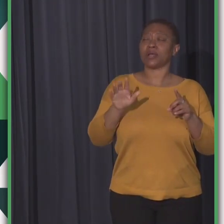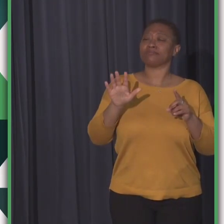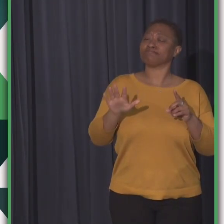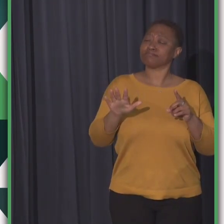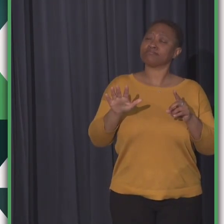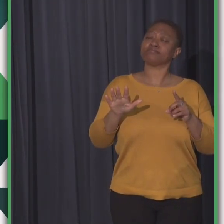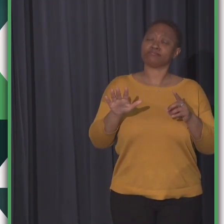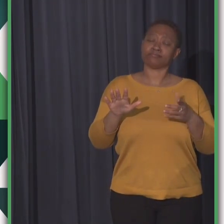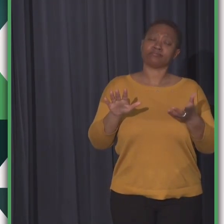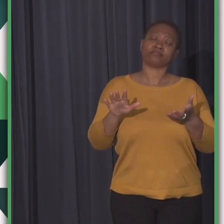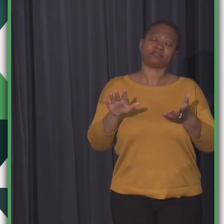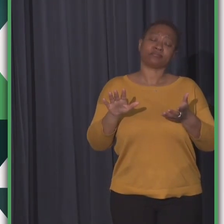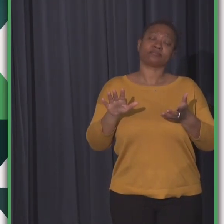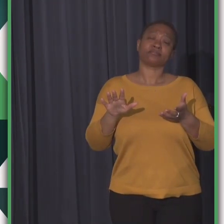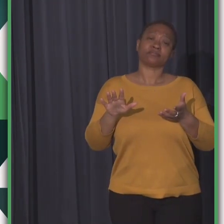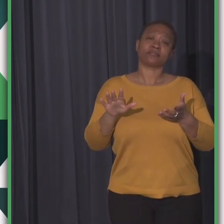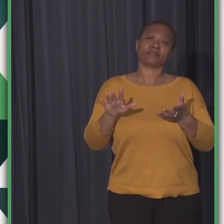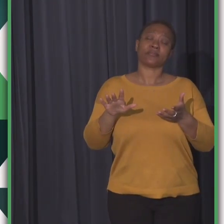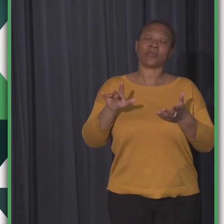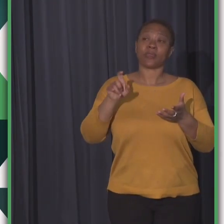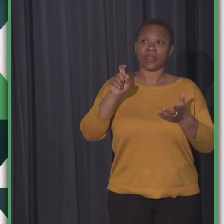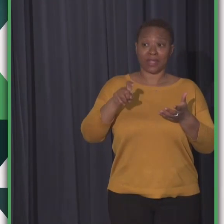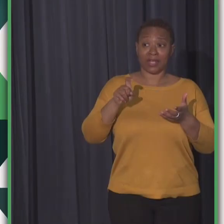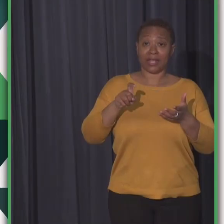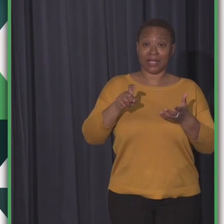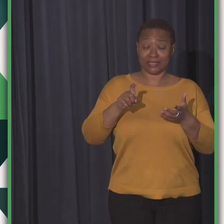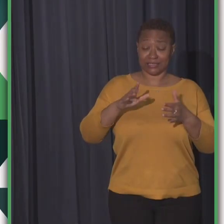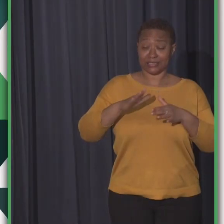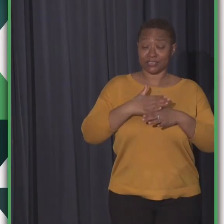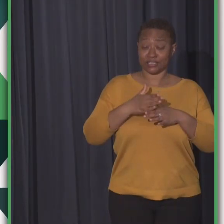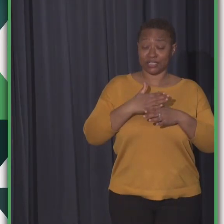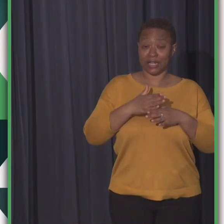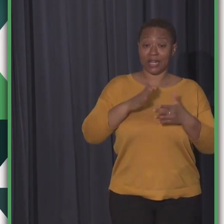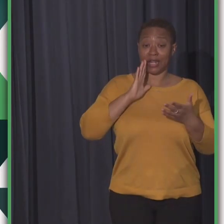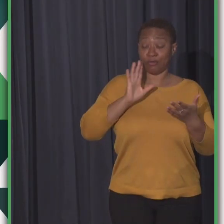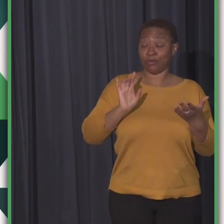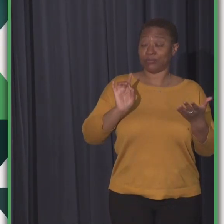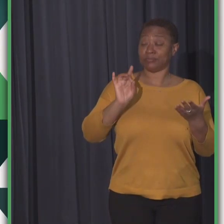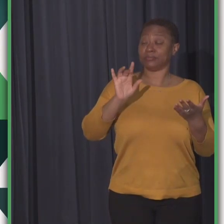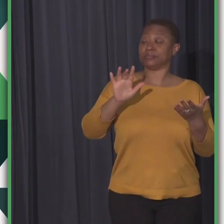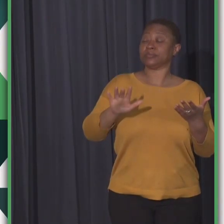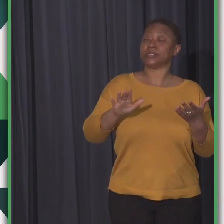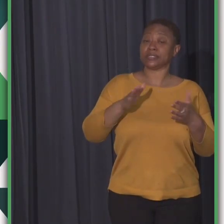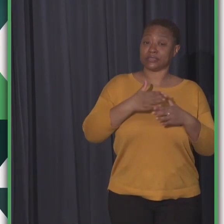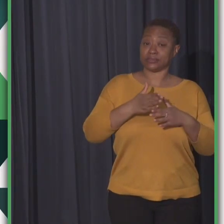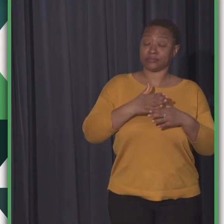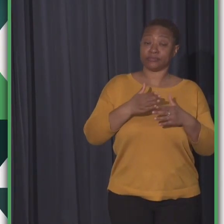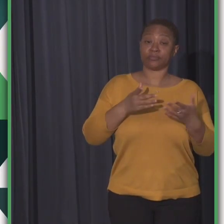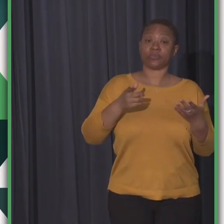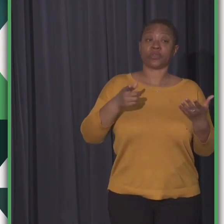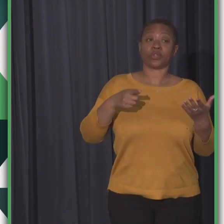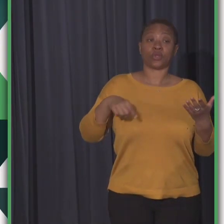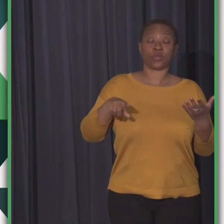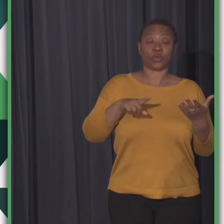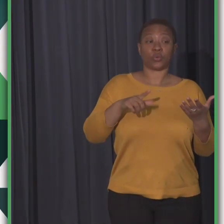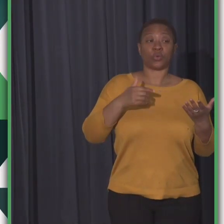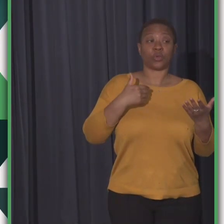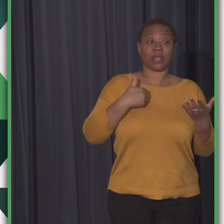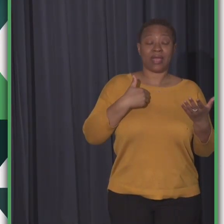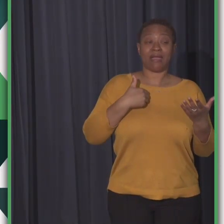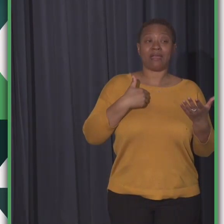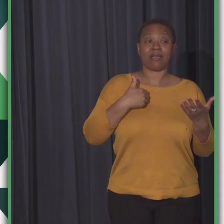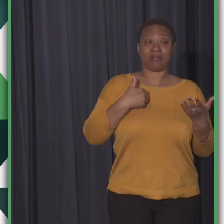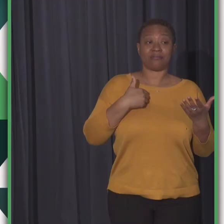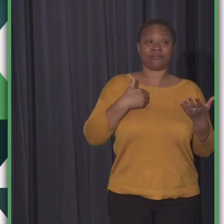this. I need to put this out on the floor, and I'm going to put it out on the floor, that you have some